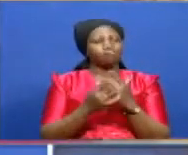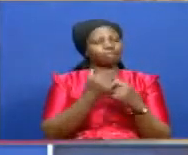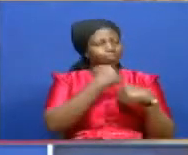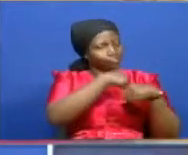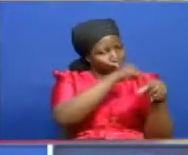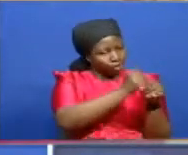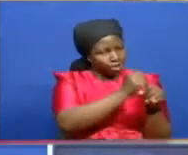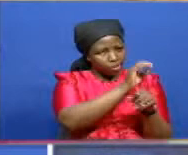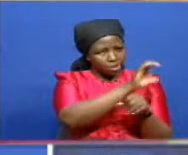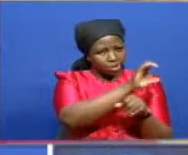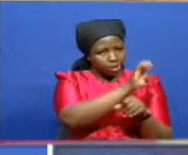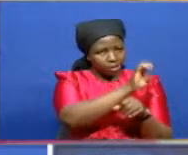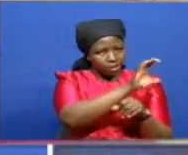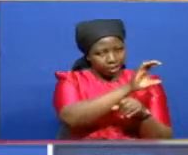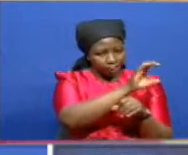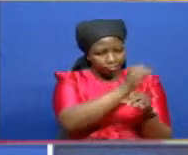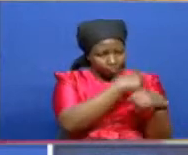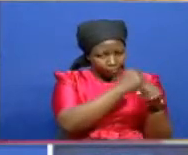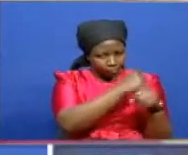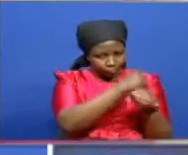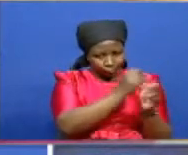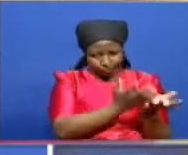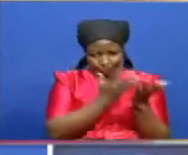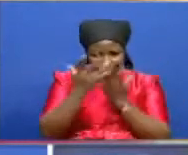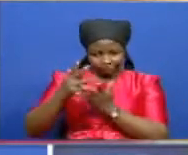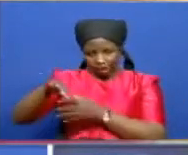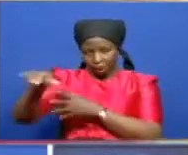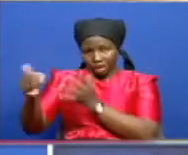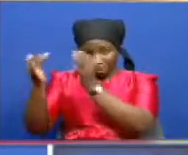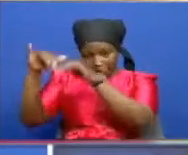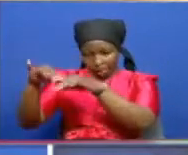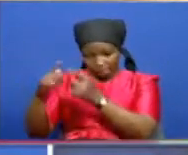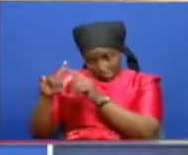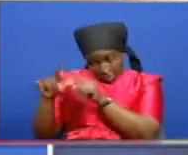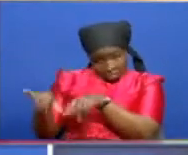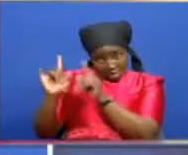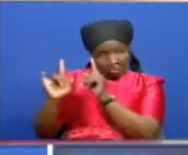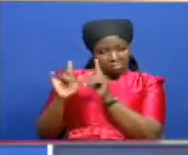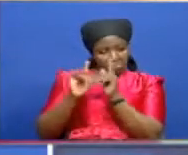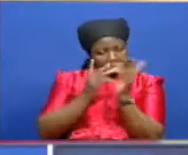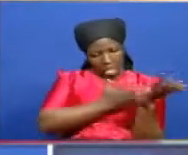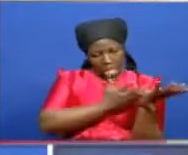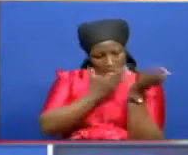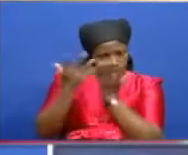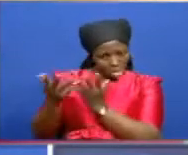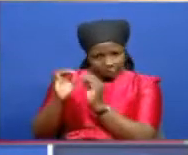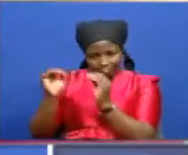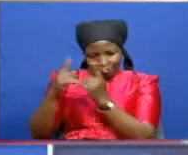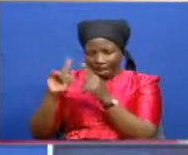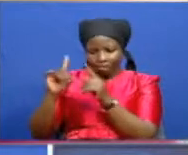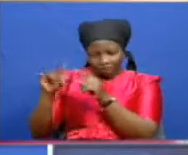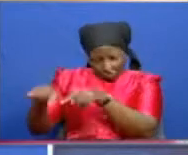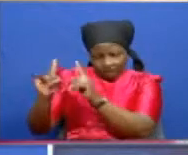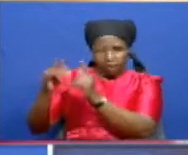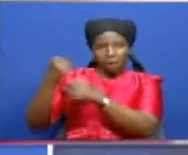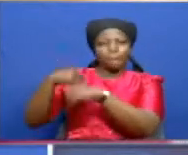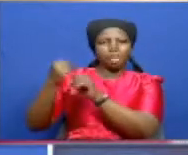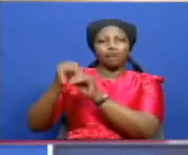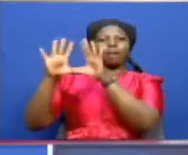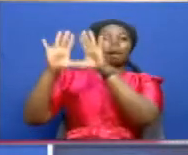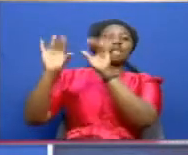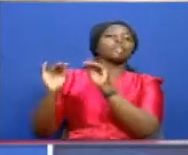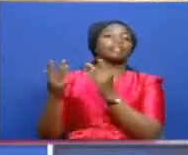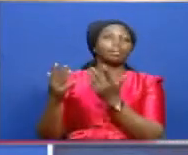CEC, they instead went ahead and prepared the budget themselves.